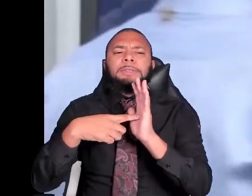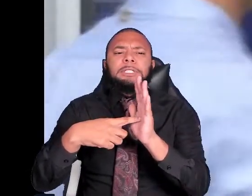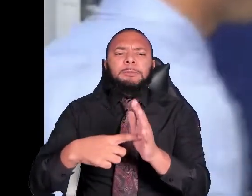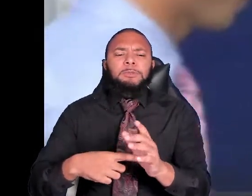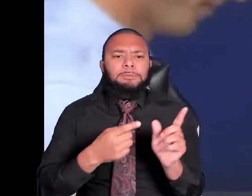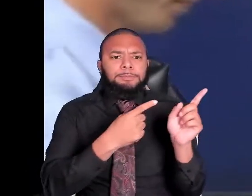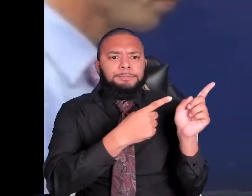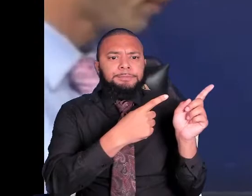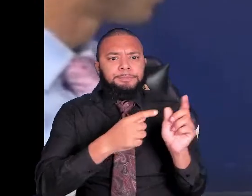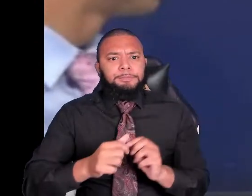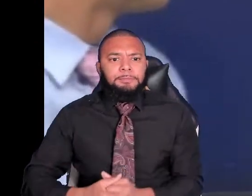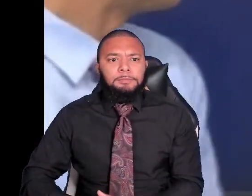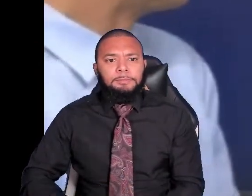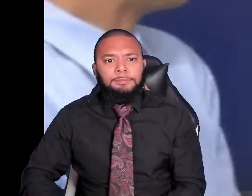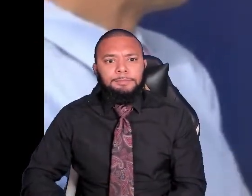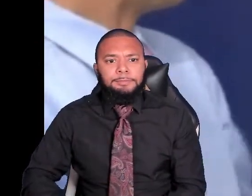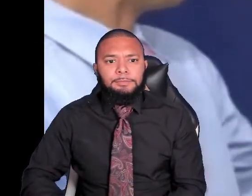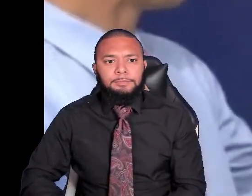Okay.